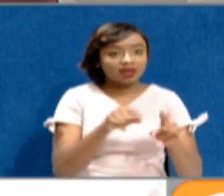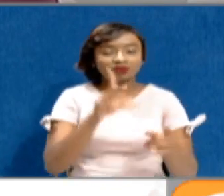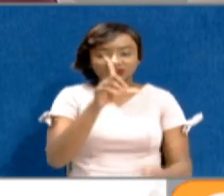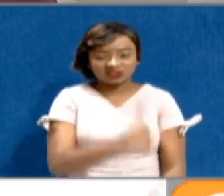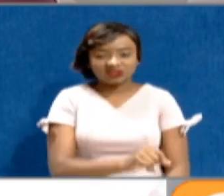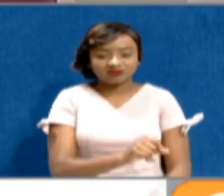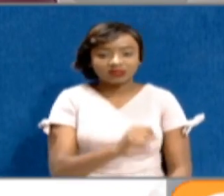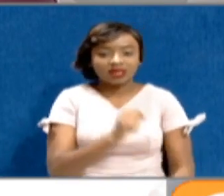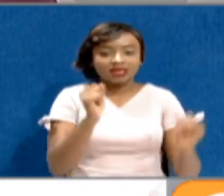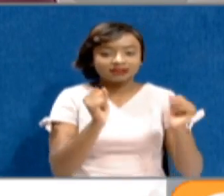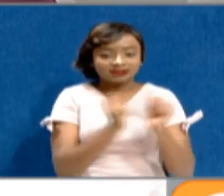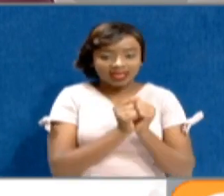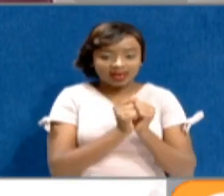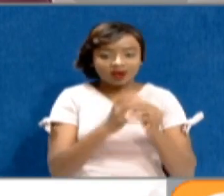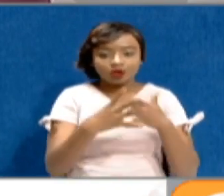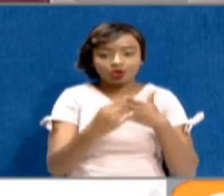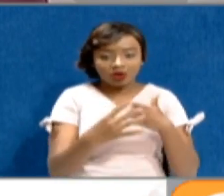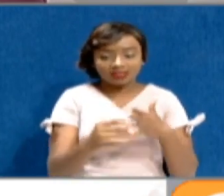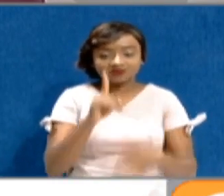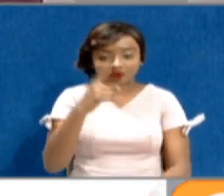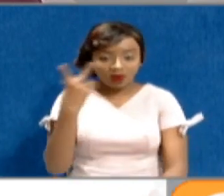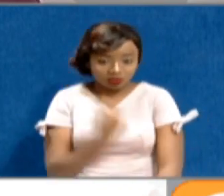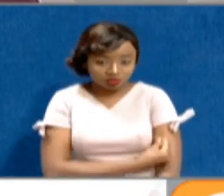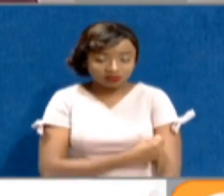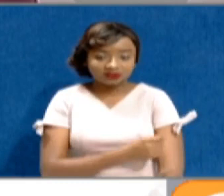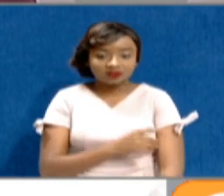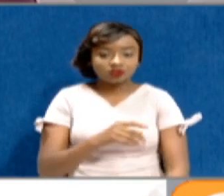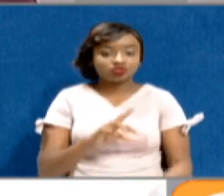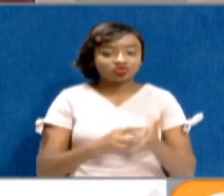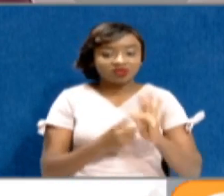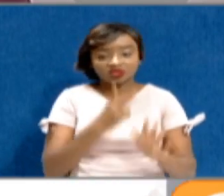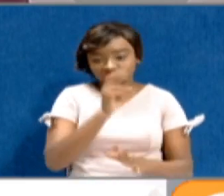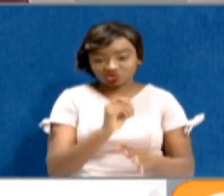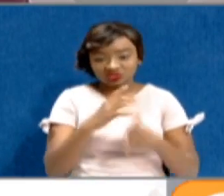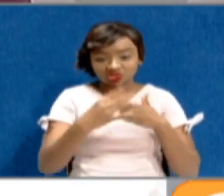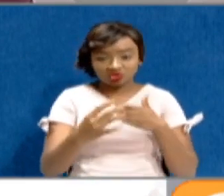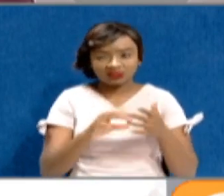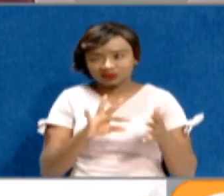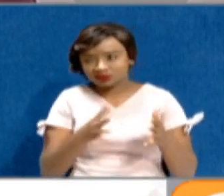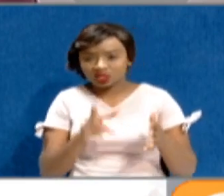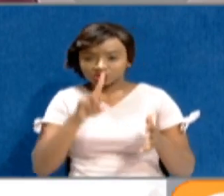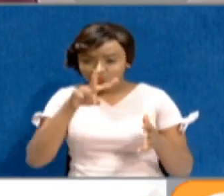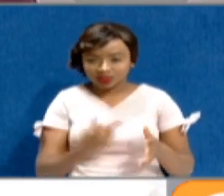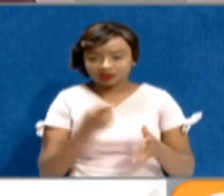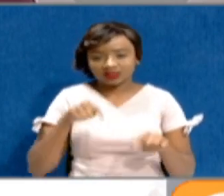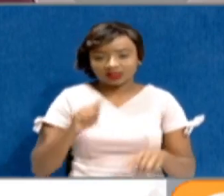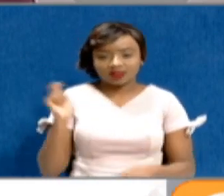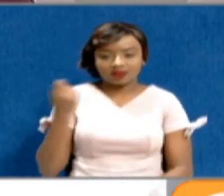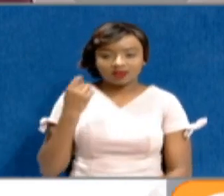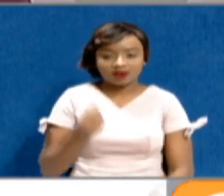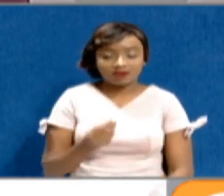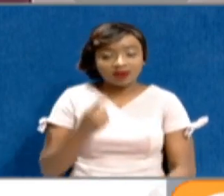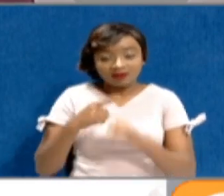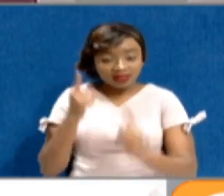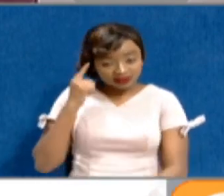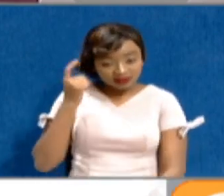is the cheapest at $10 per dose. For 2 doses, that would be about $20. That's roughly 2,000 shillings. But